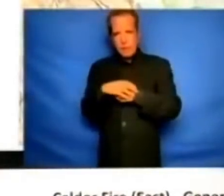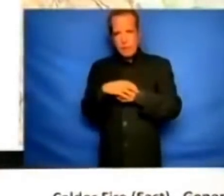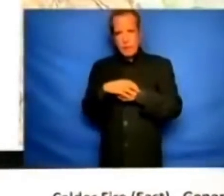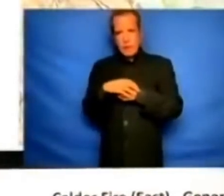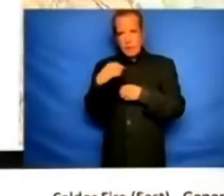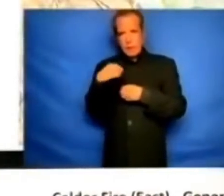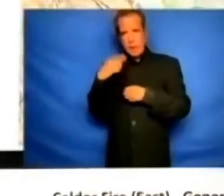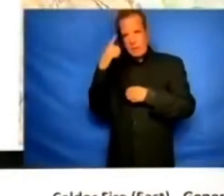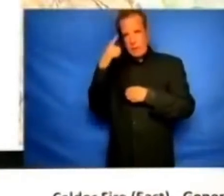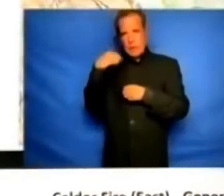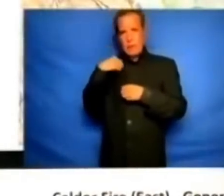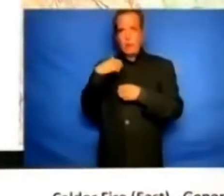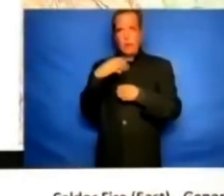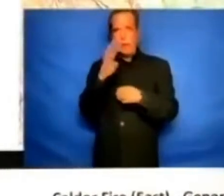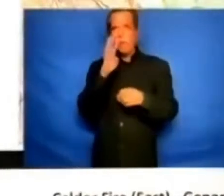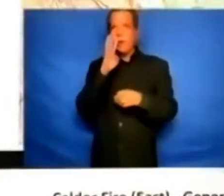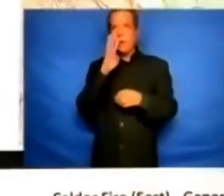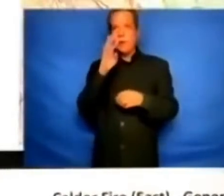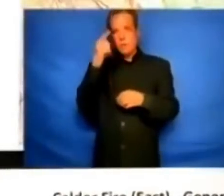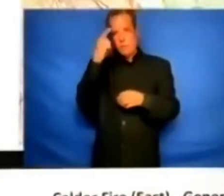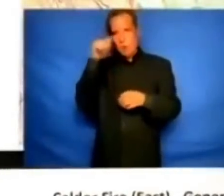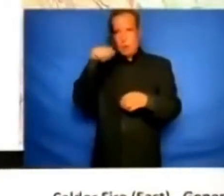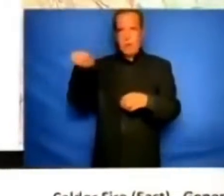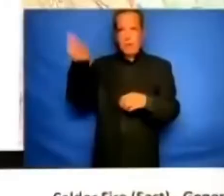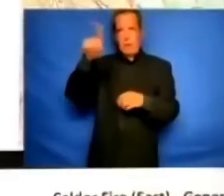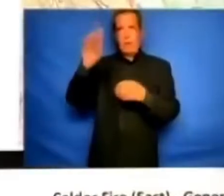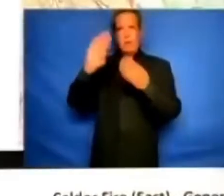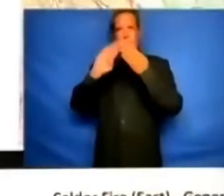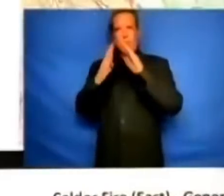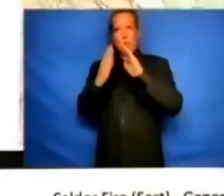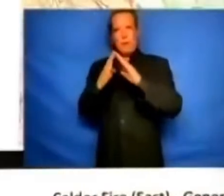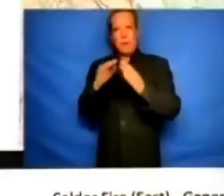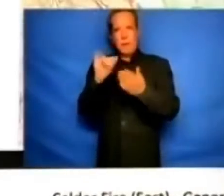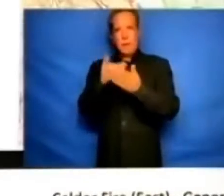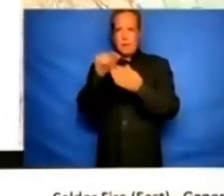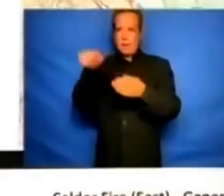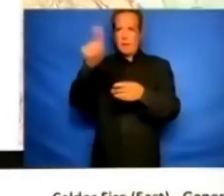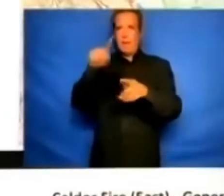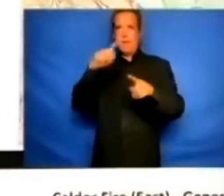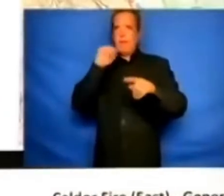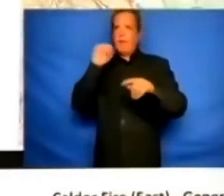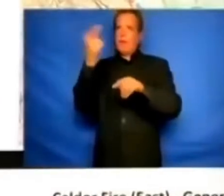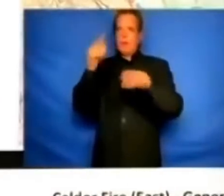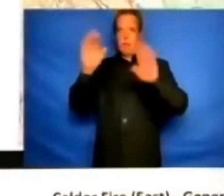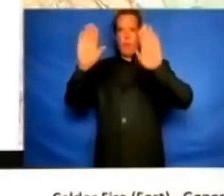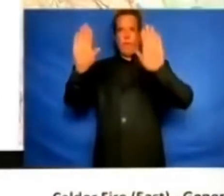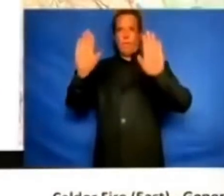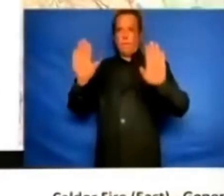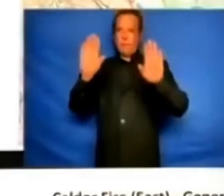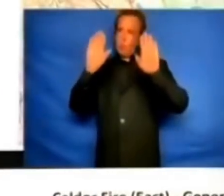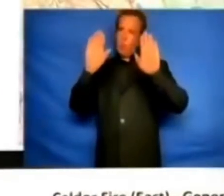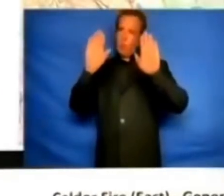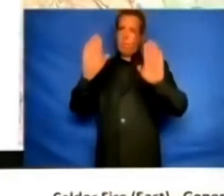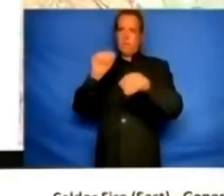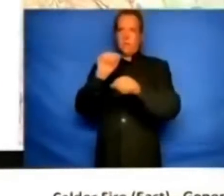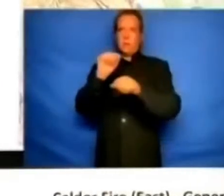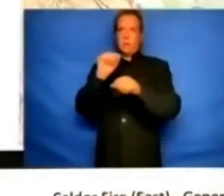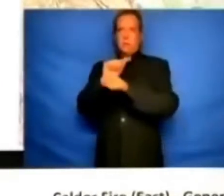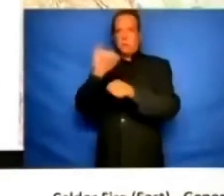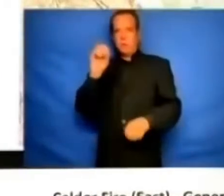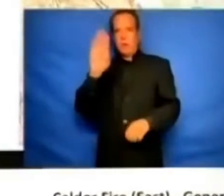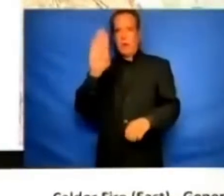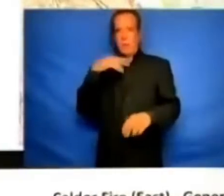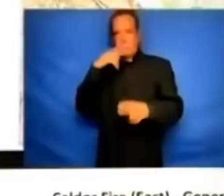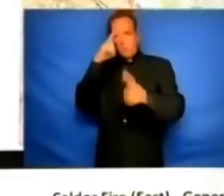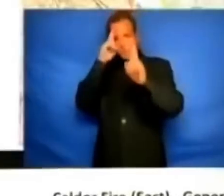speak on behalf of the community that you guys have done such an incredible job. And there are no words, there's not